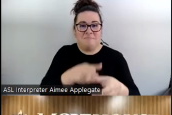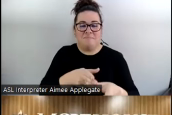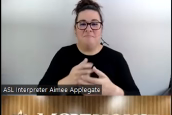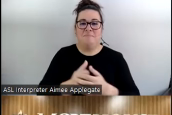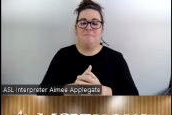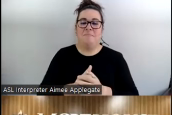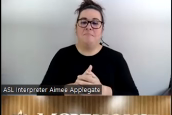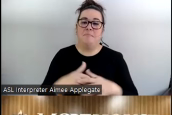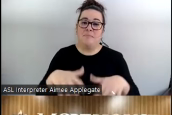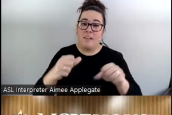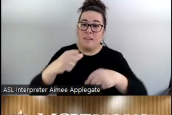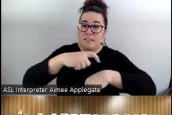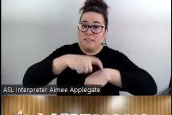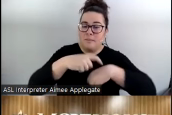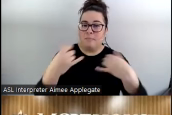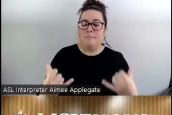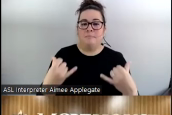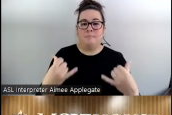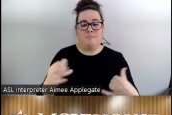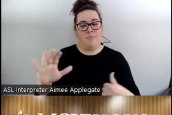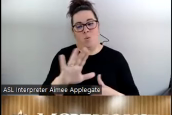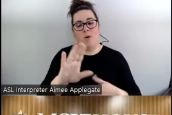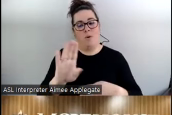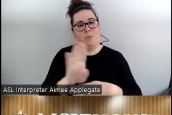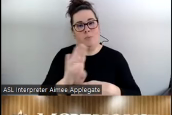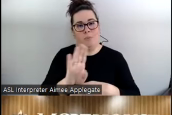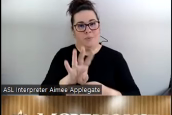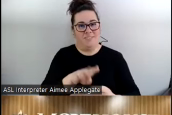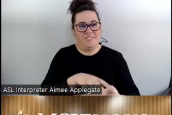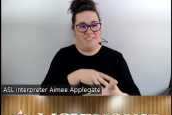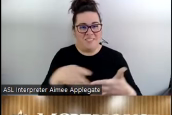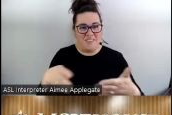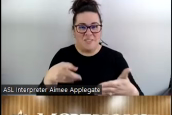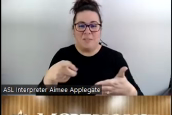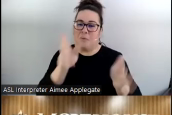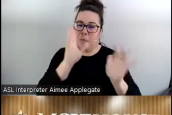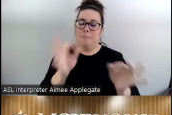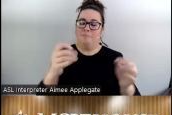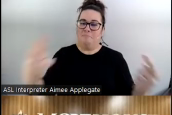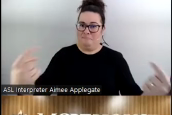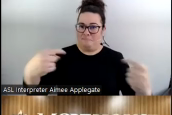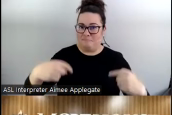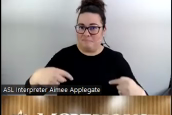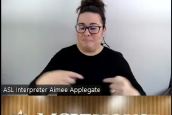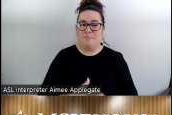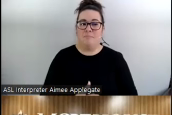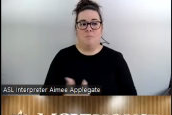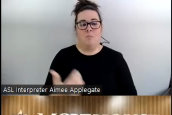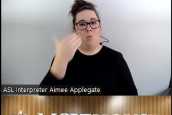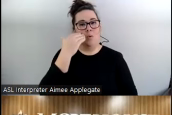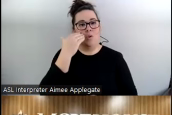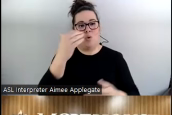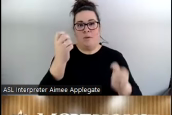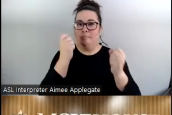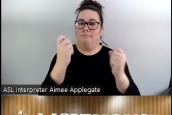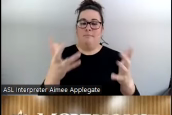out of your busy schedules to be with us. And we know that you have many competing